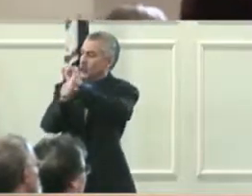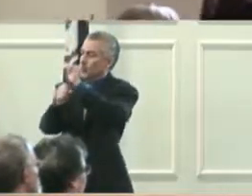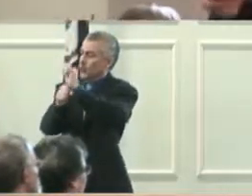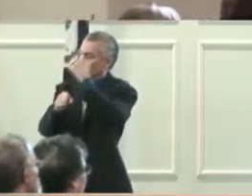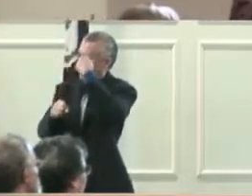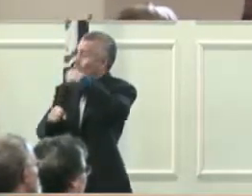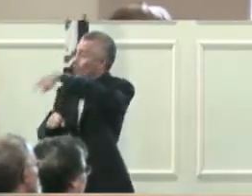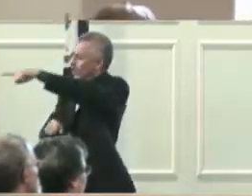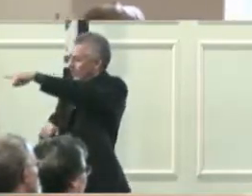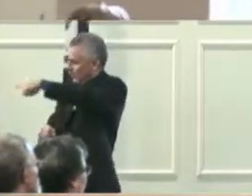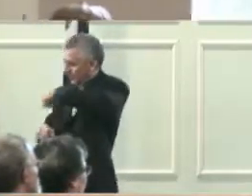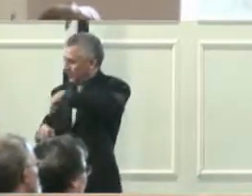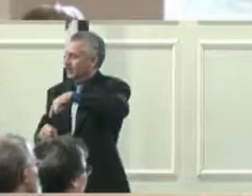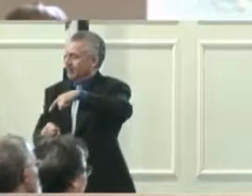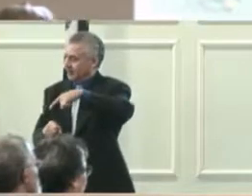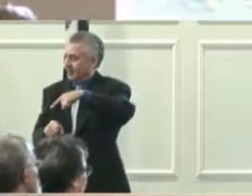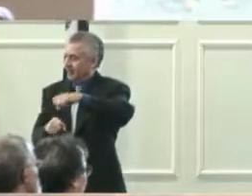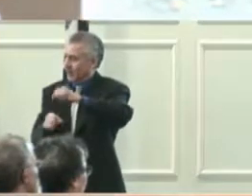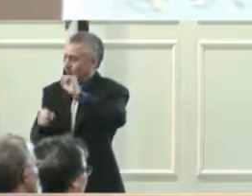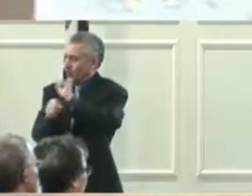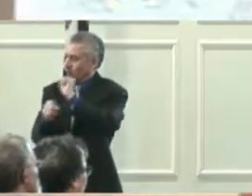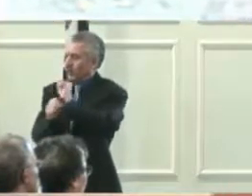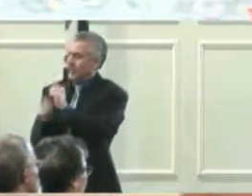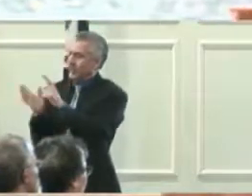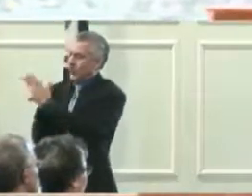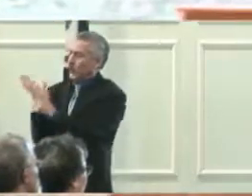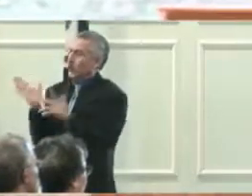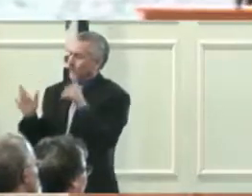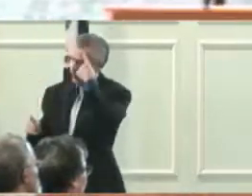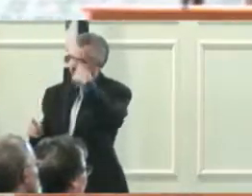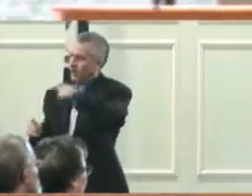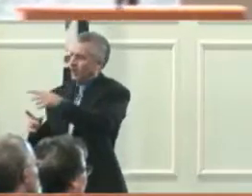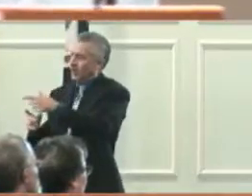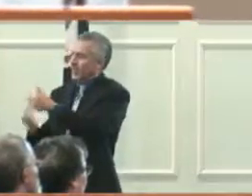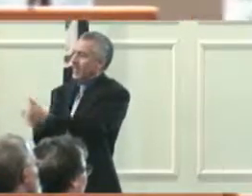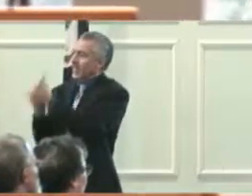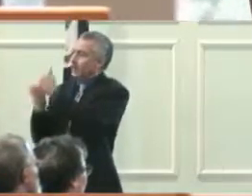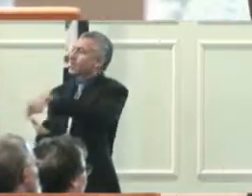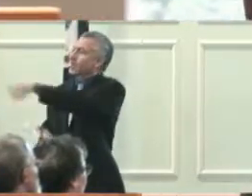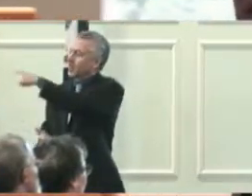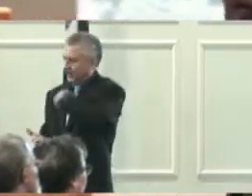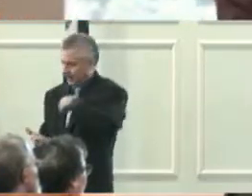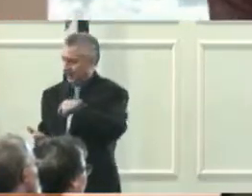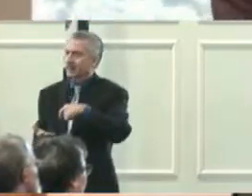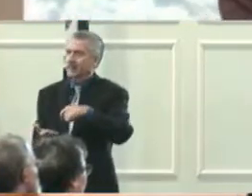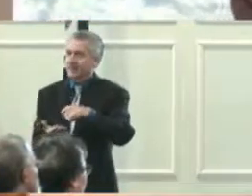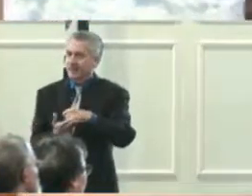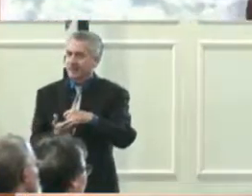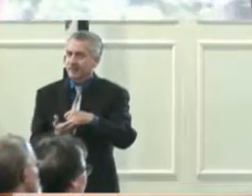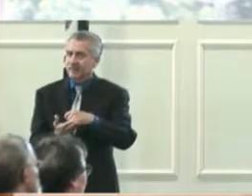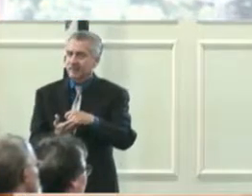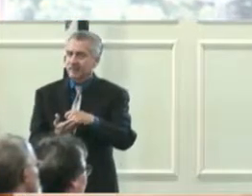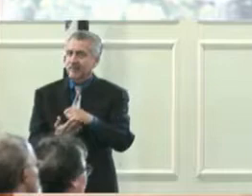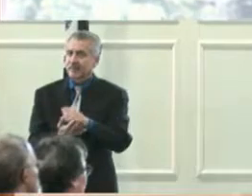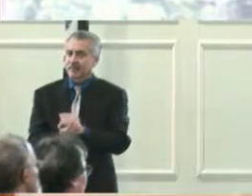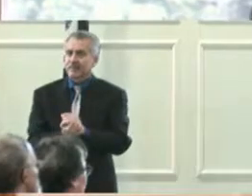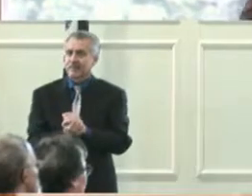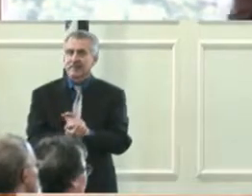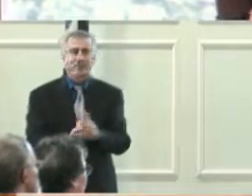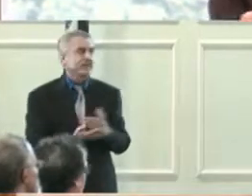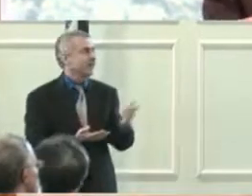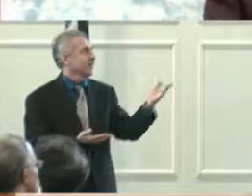we have help available to us, amen? What that means is that you can come to Jesus Christ and ask him for help, and he is right